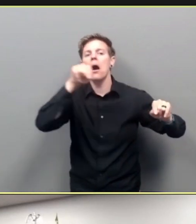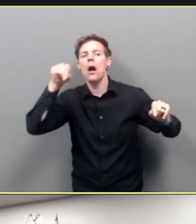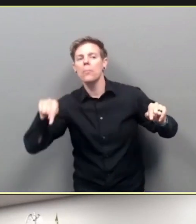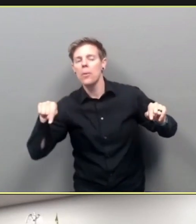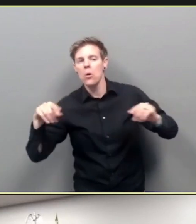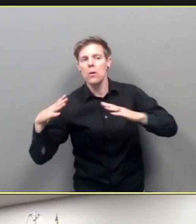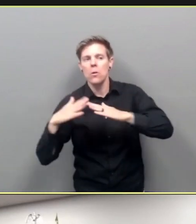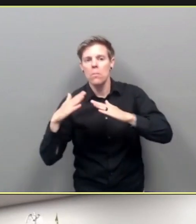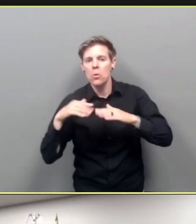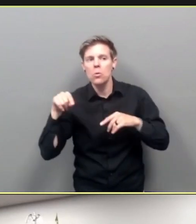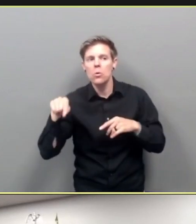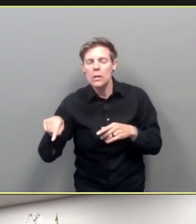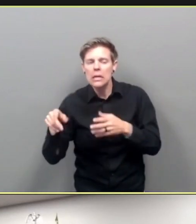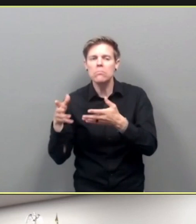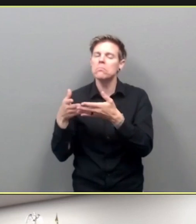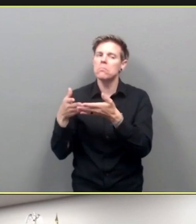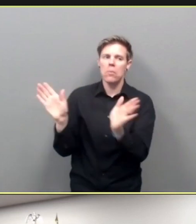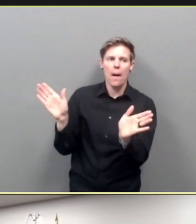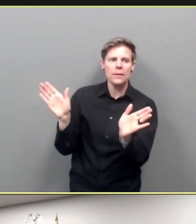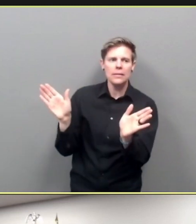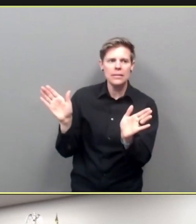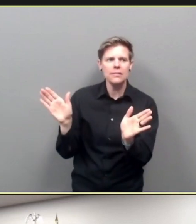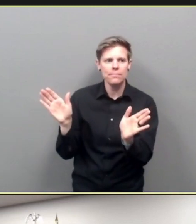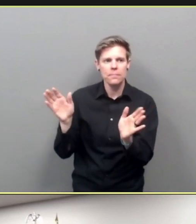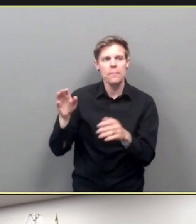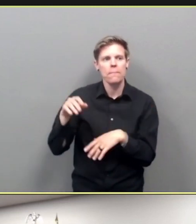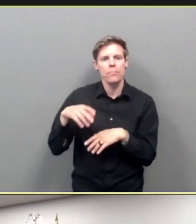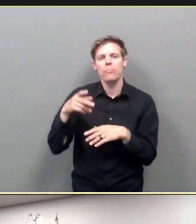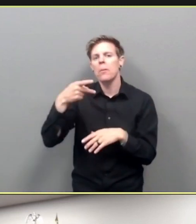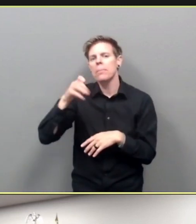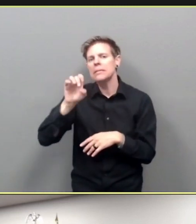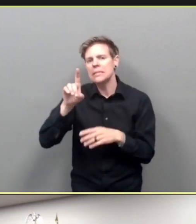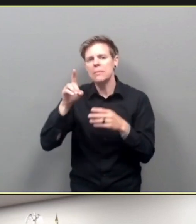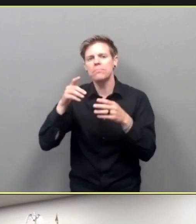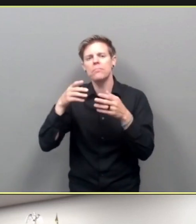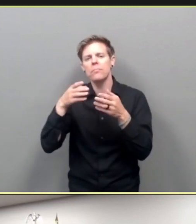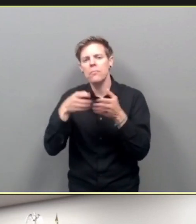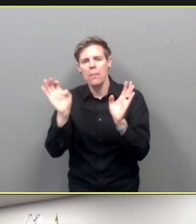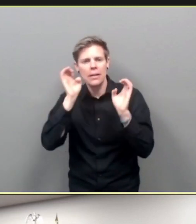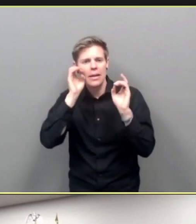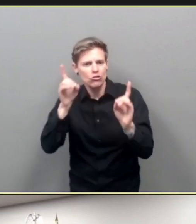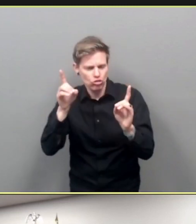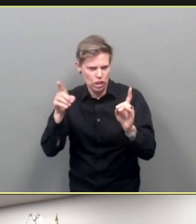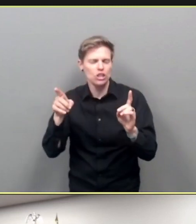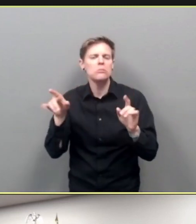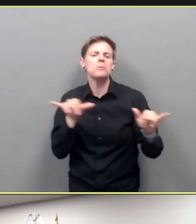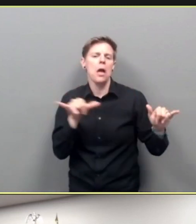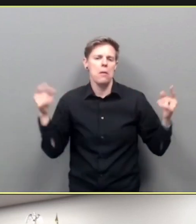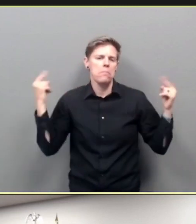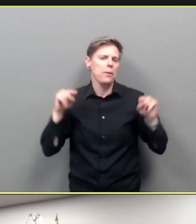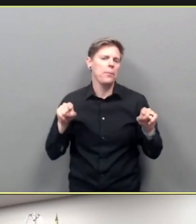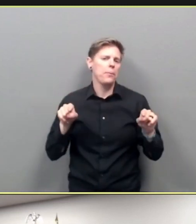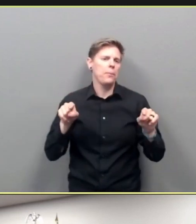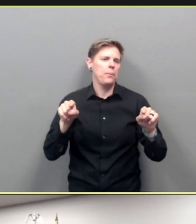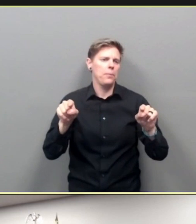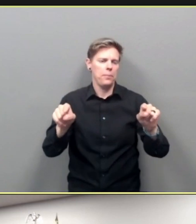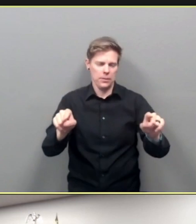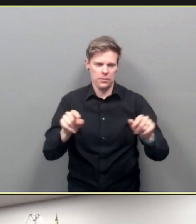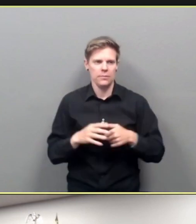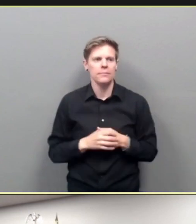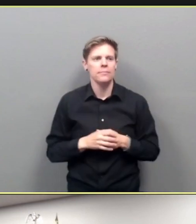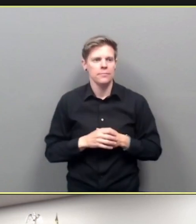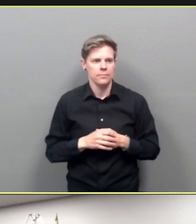data, or the Public Education Department data that's reported as well. So I do think that